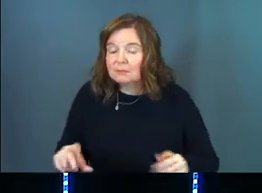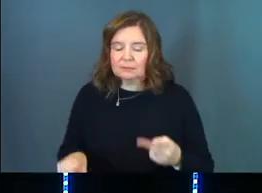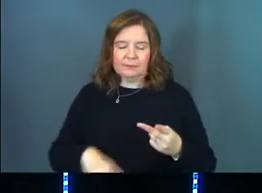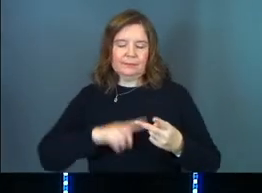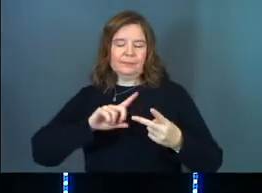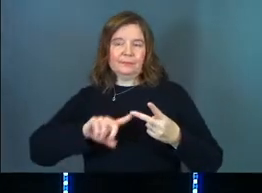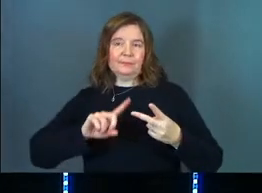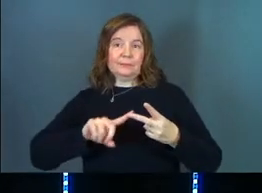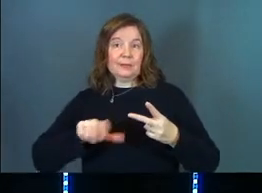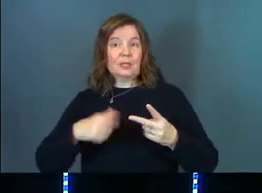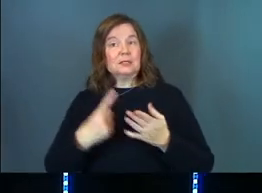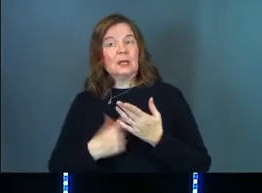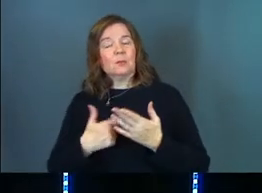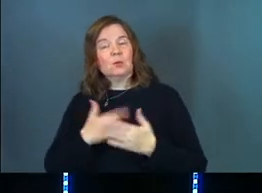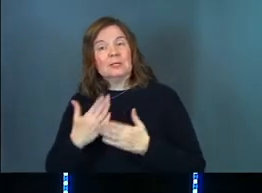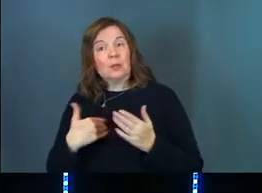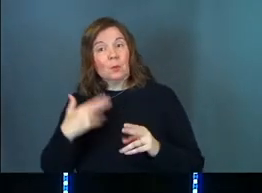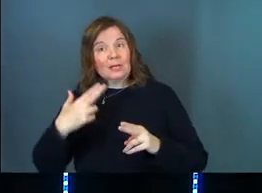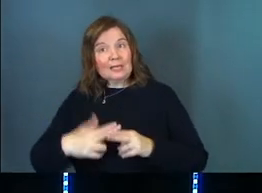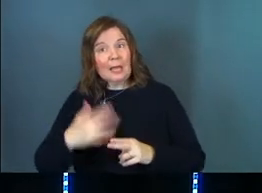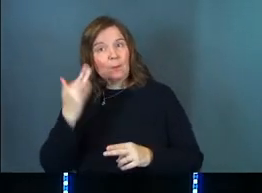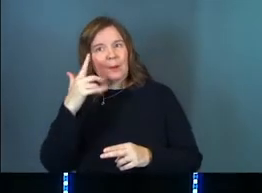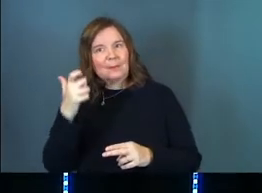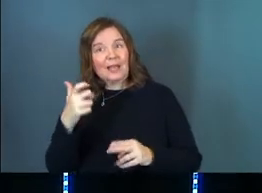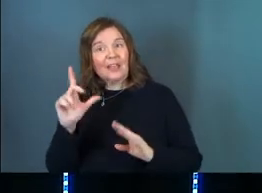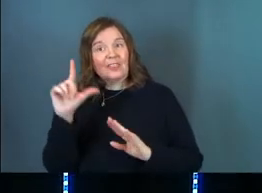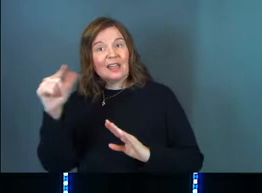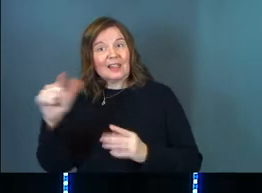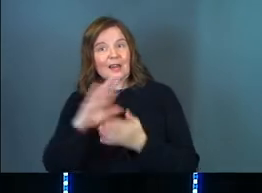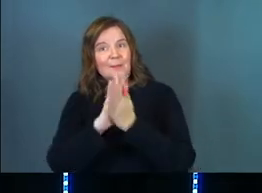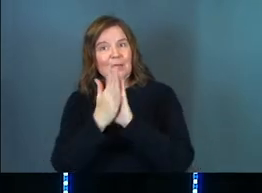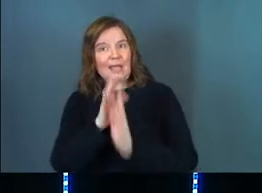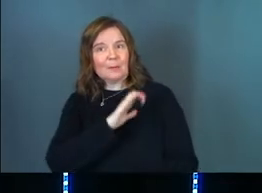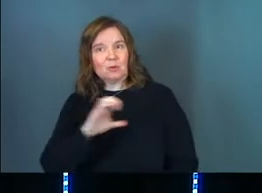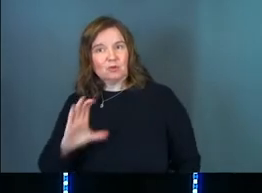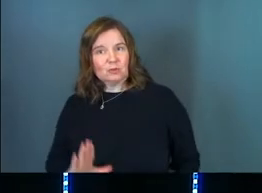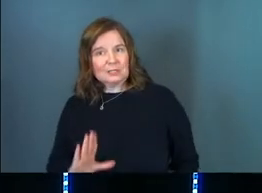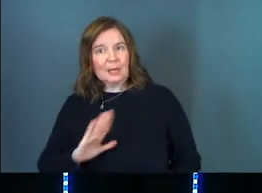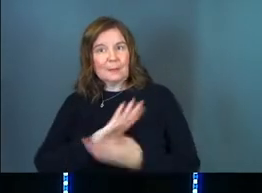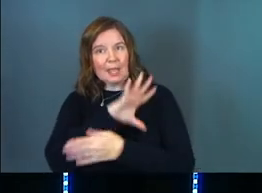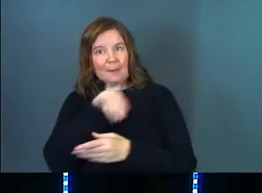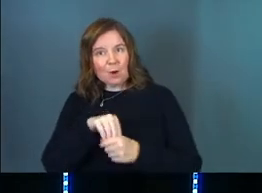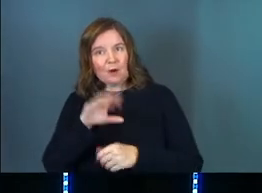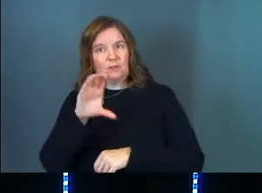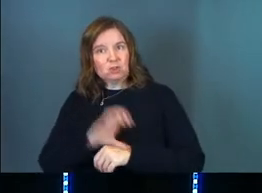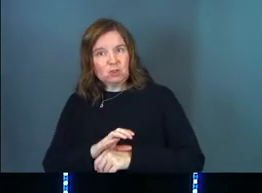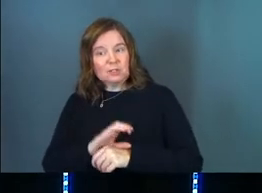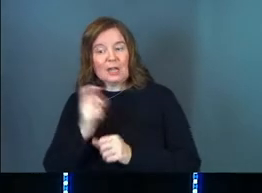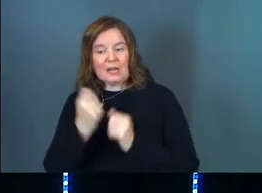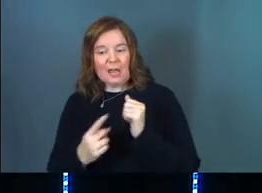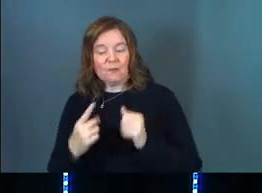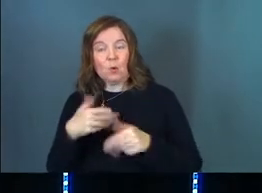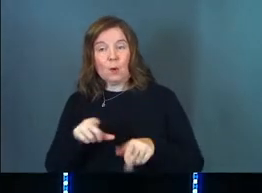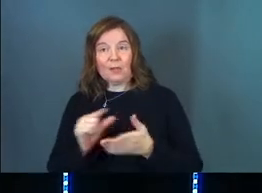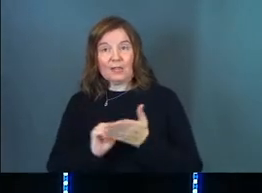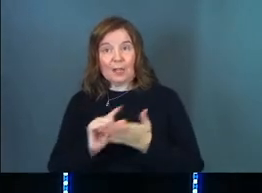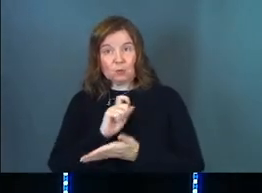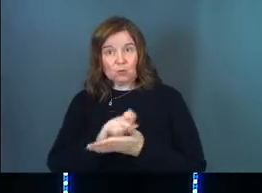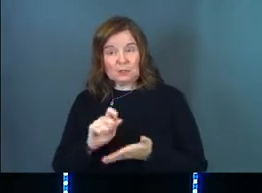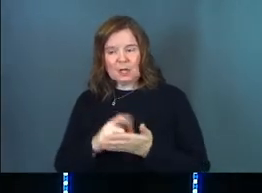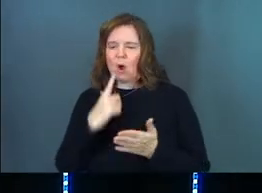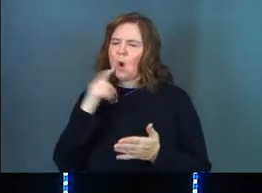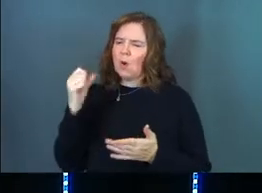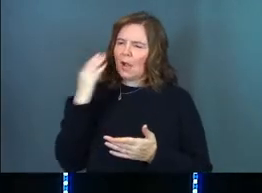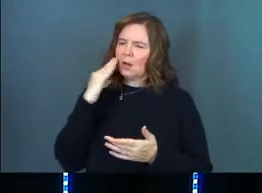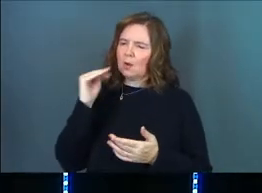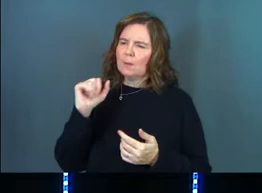The other possibility, sometimes we get somebody's name because they later converted to Christianity, became part of the church, and everybody while the Gospels were written